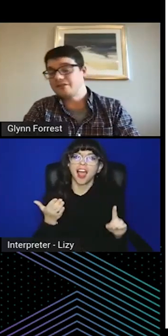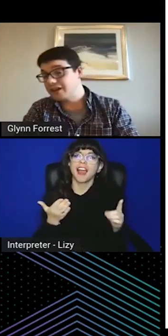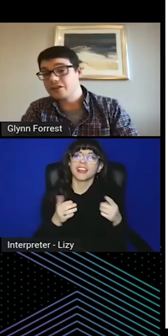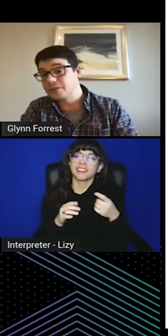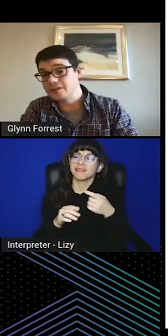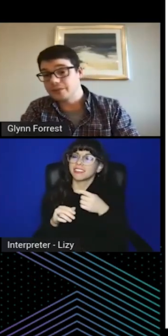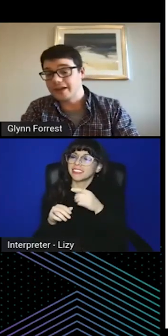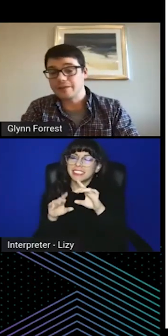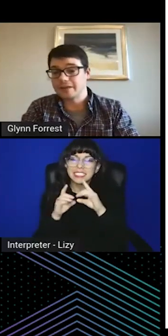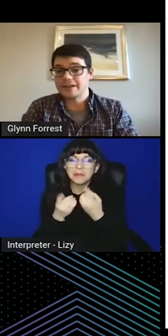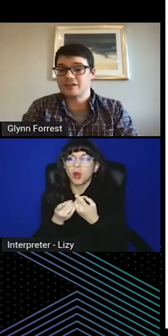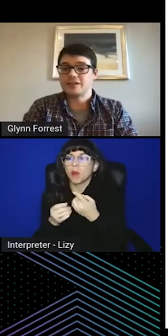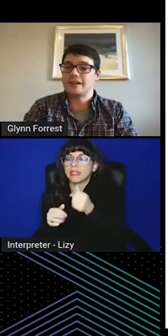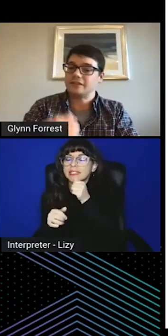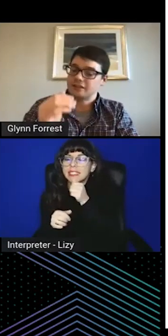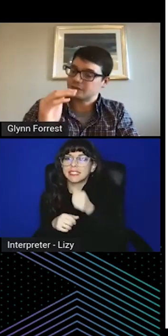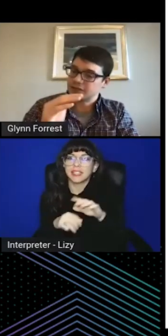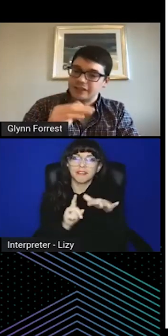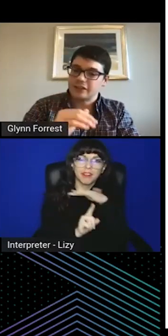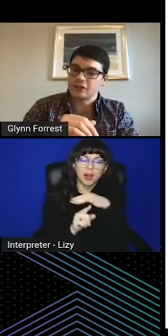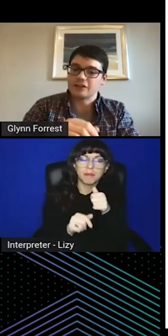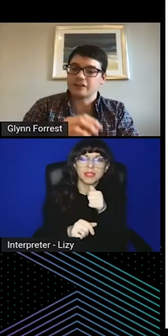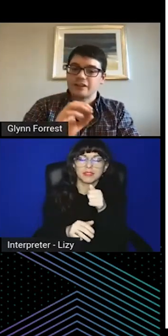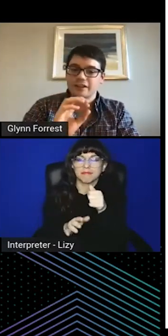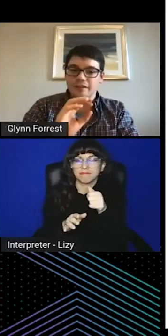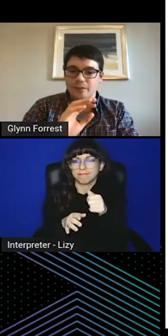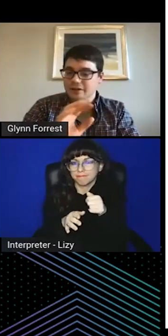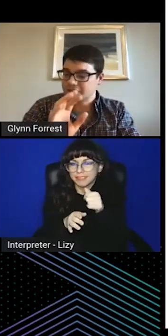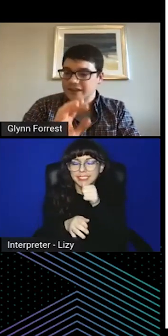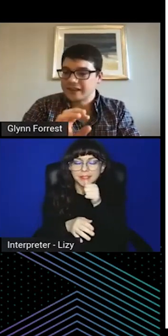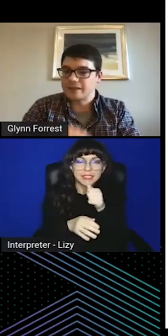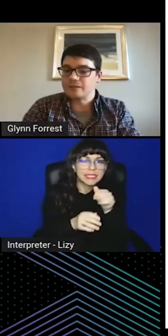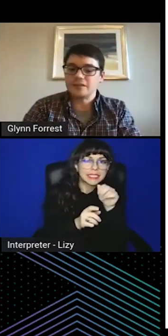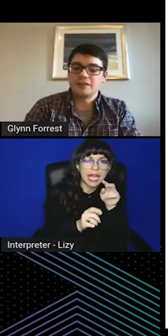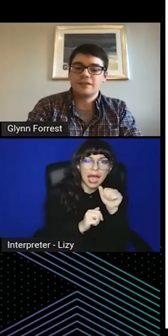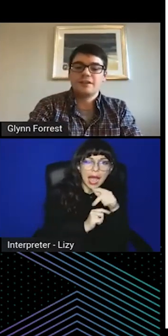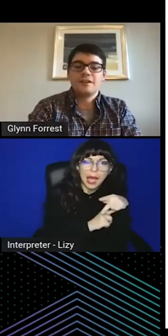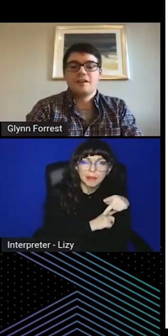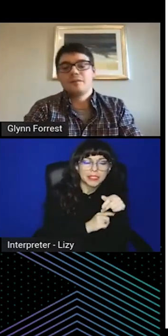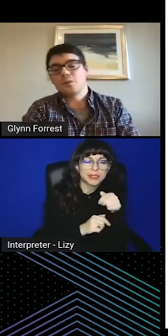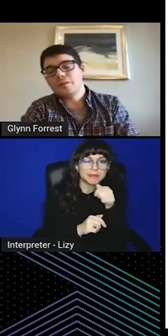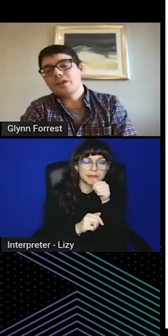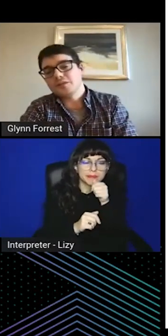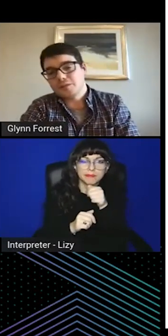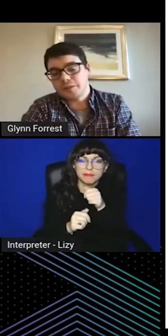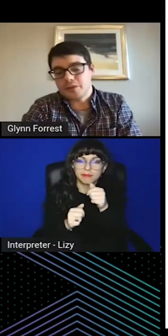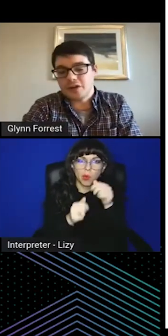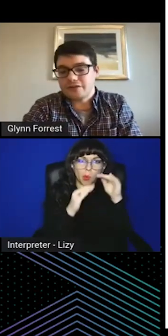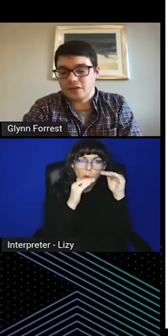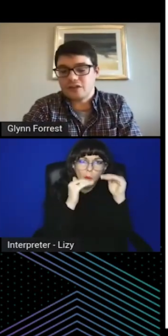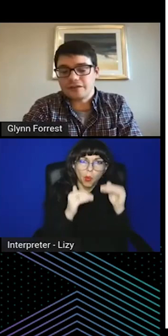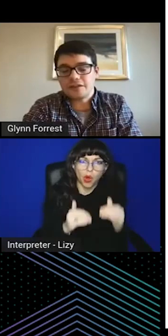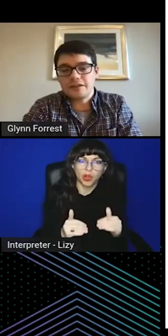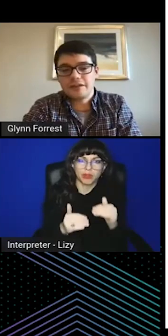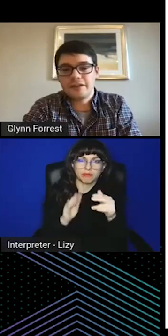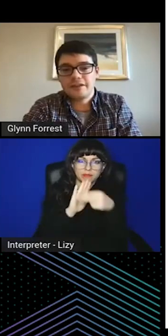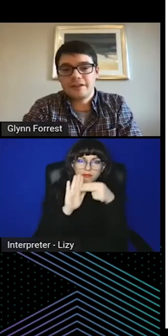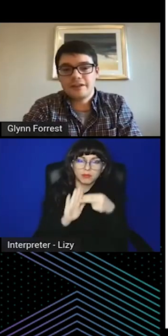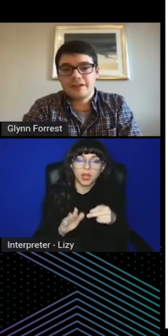by environment, by application. Everything was neatly ordered, perfectly named. But when multiple people got